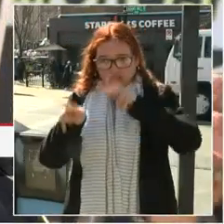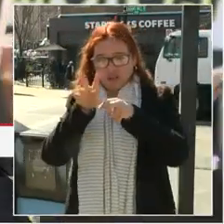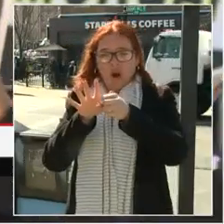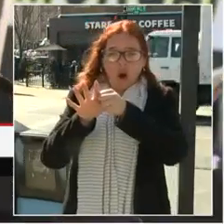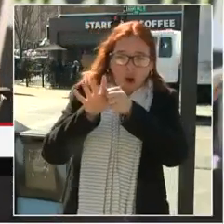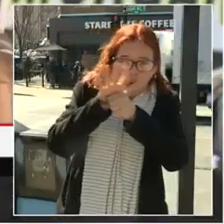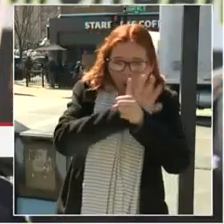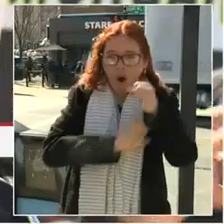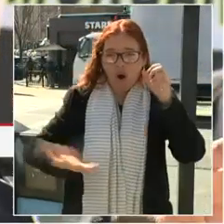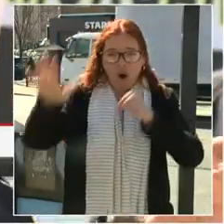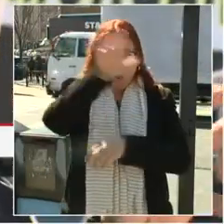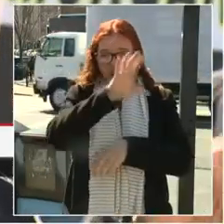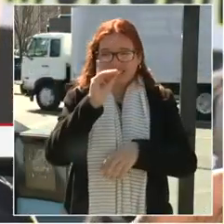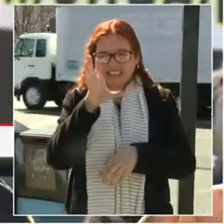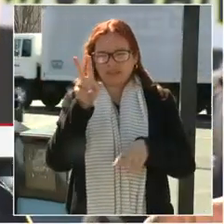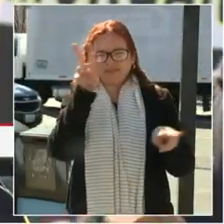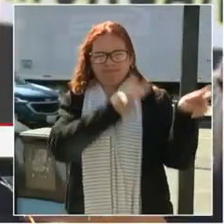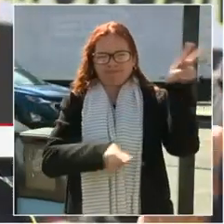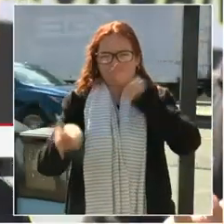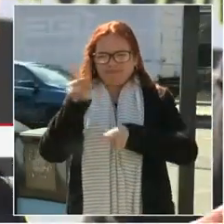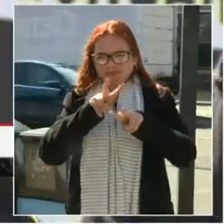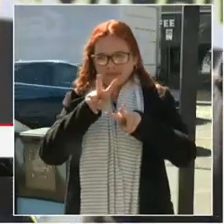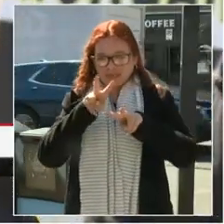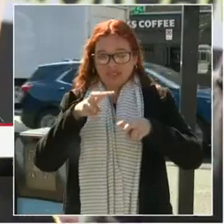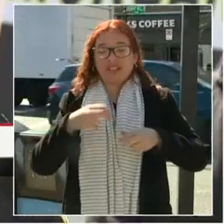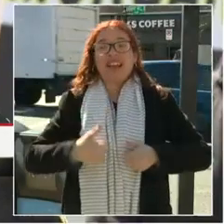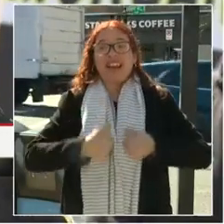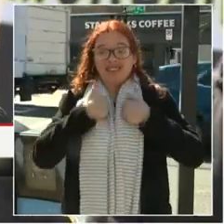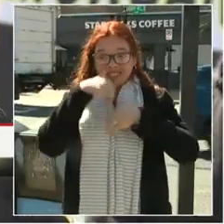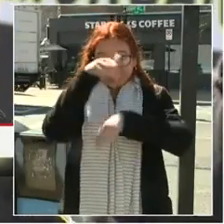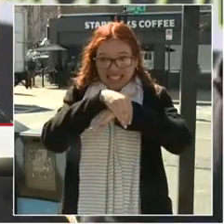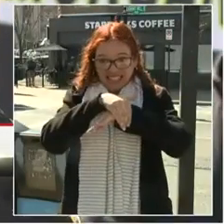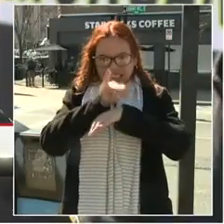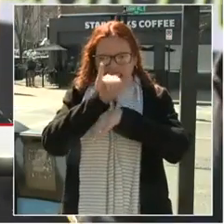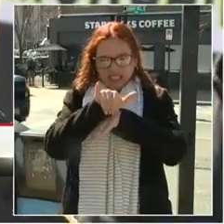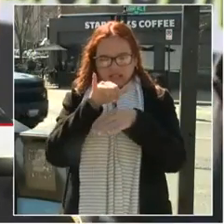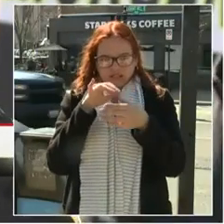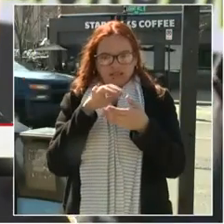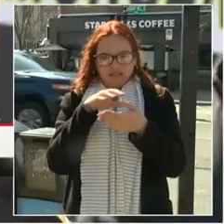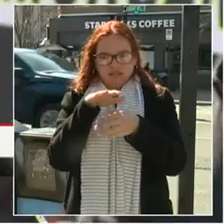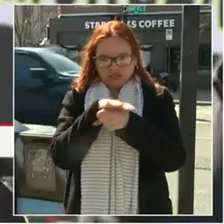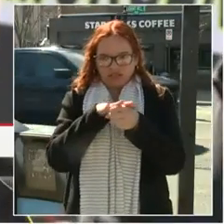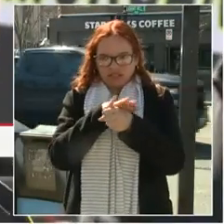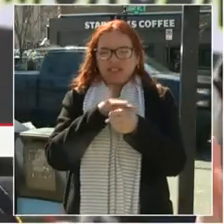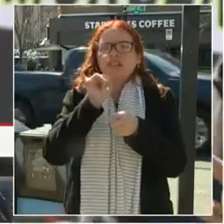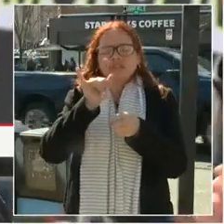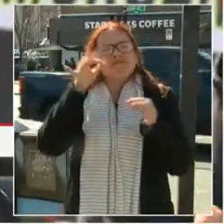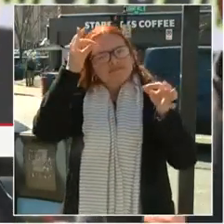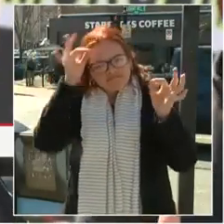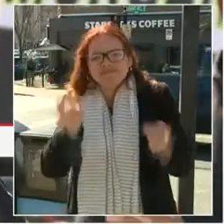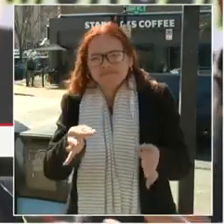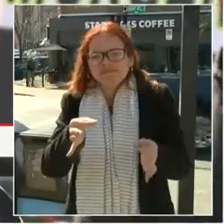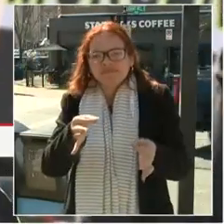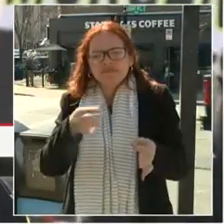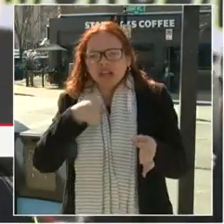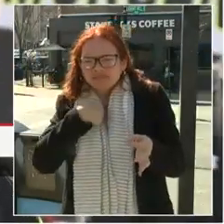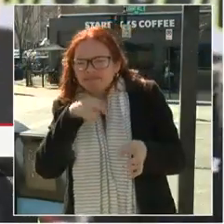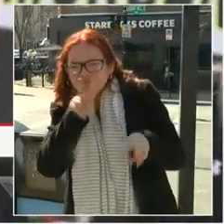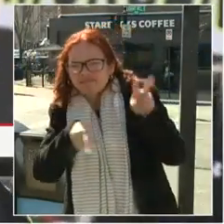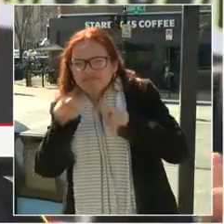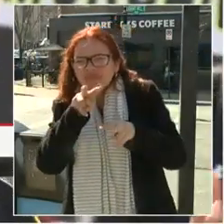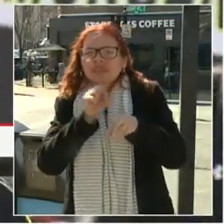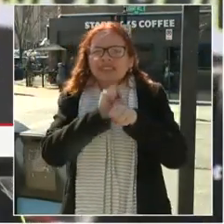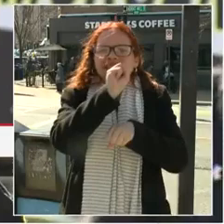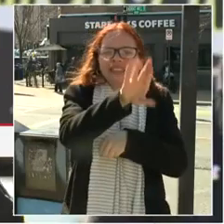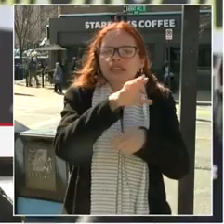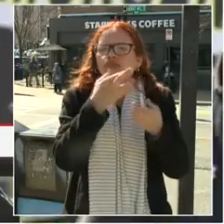when you talk about nightlife areas, our nightlife areas are areas where we certainly have opportunities with the deployment of other resources